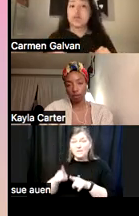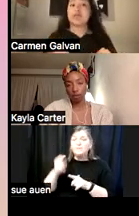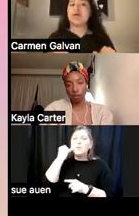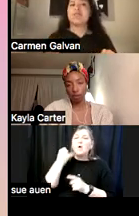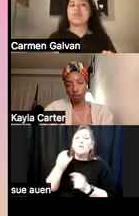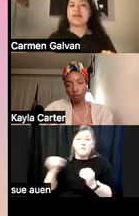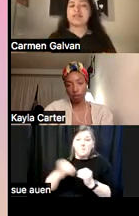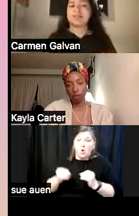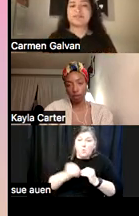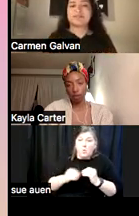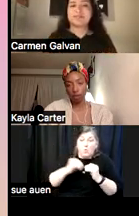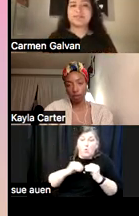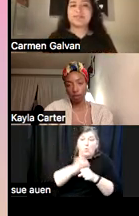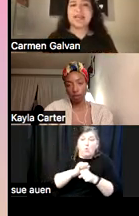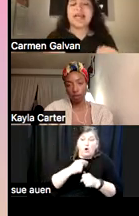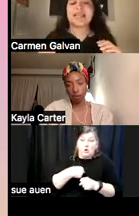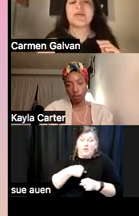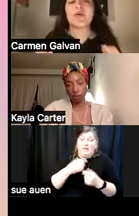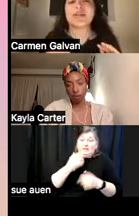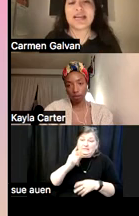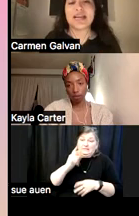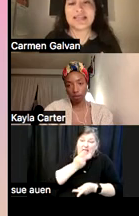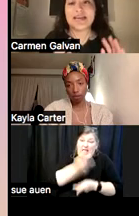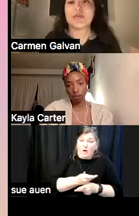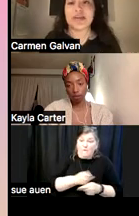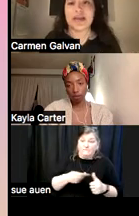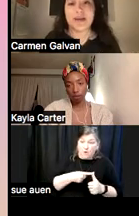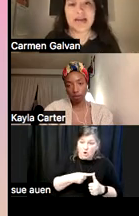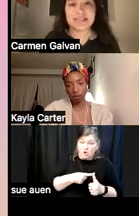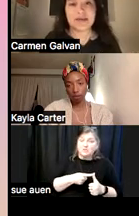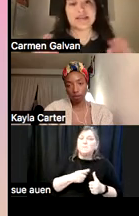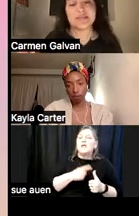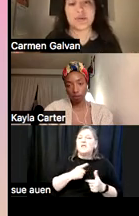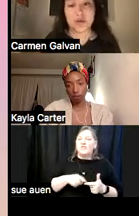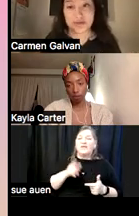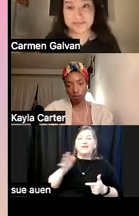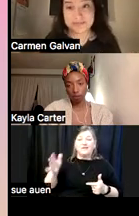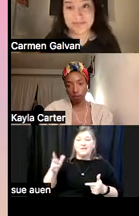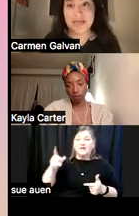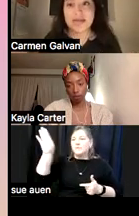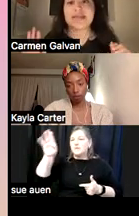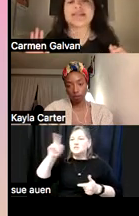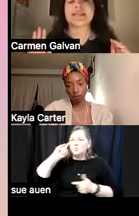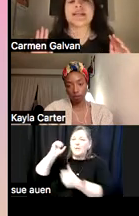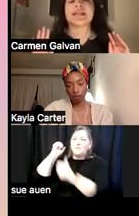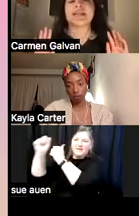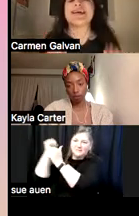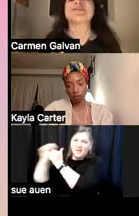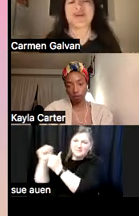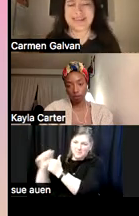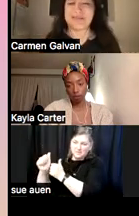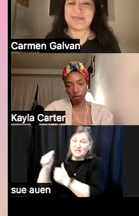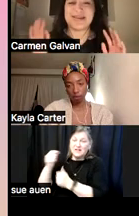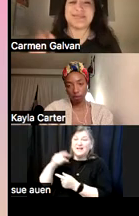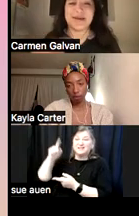work you do upfront, the more likely it will get passed by the employer. Because the less